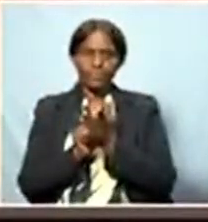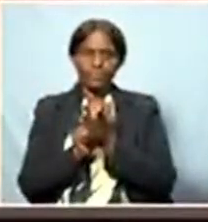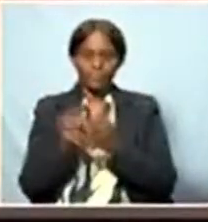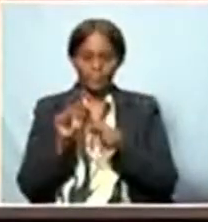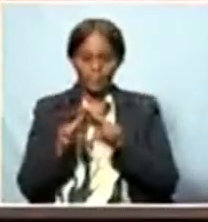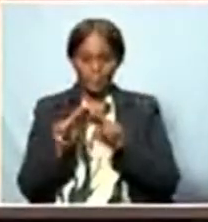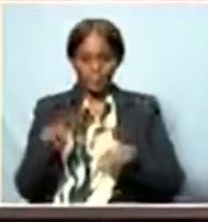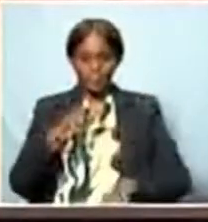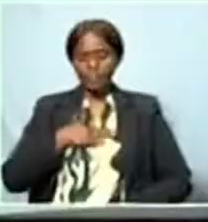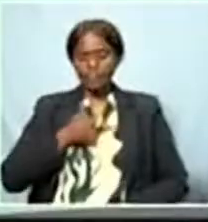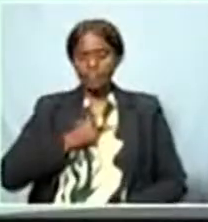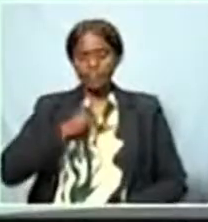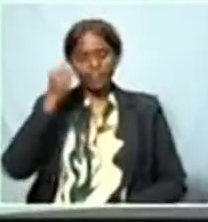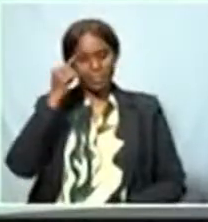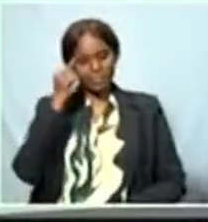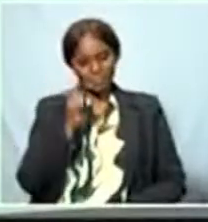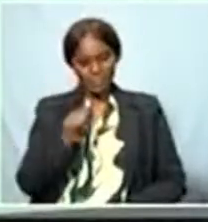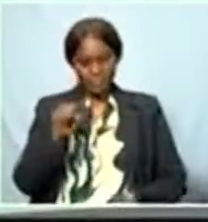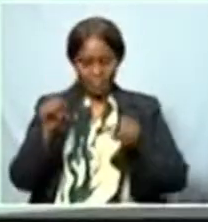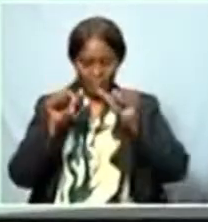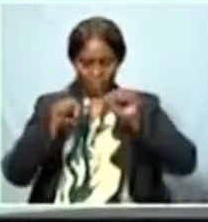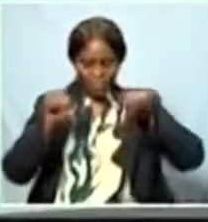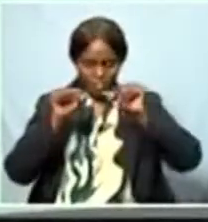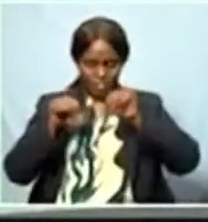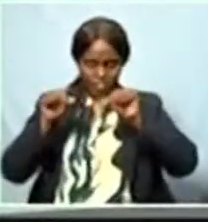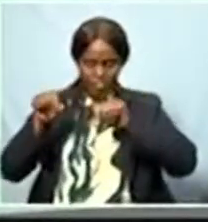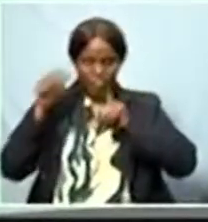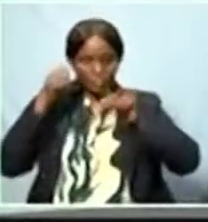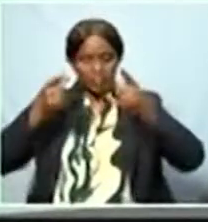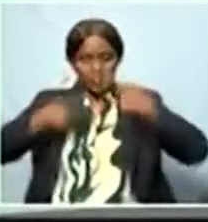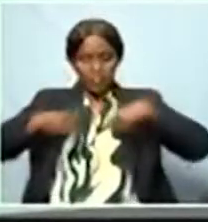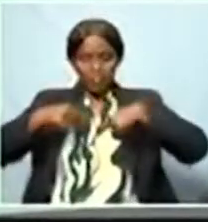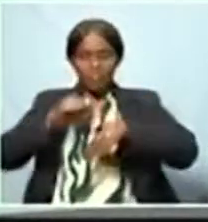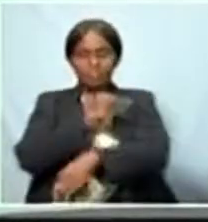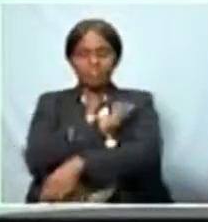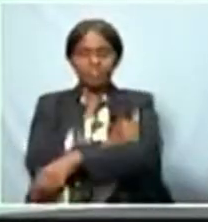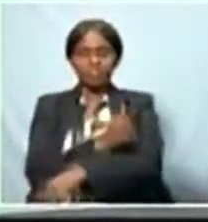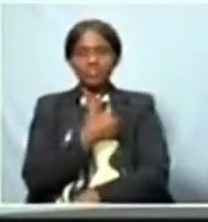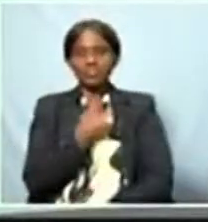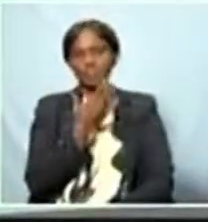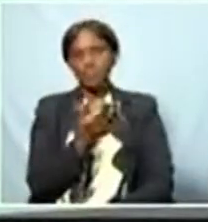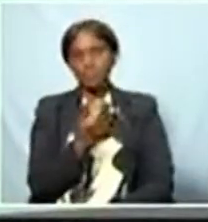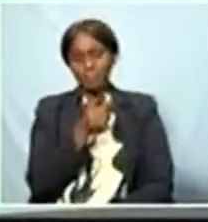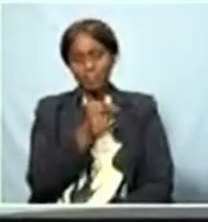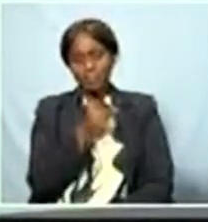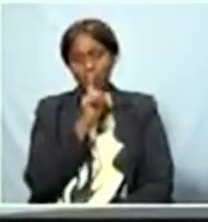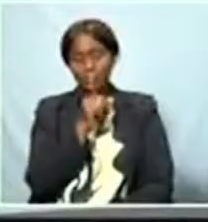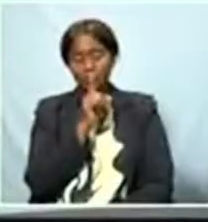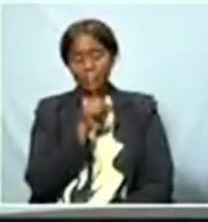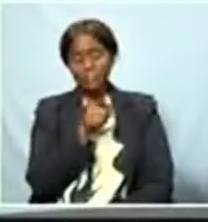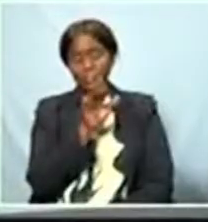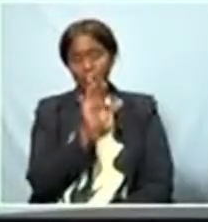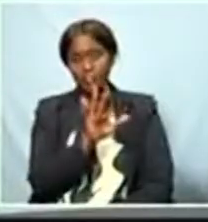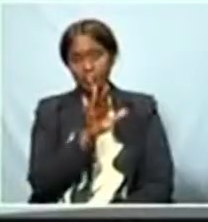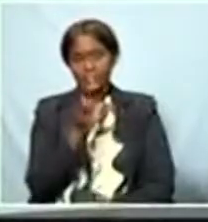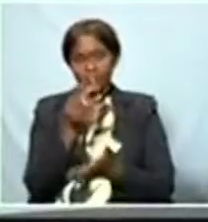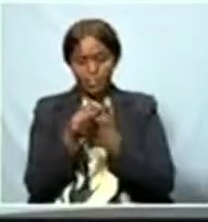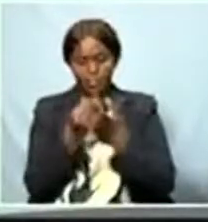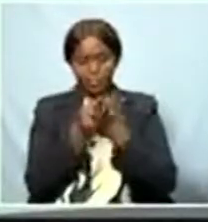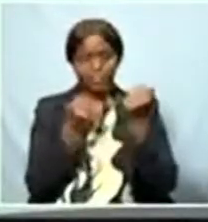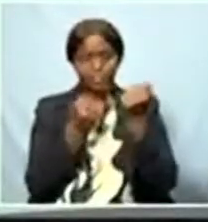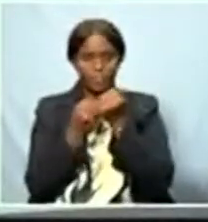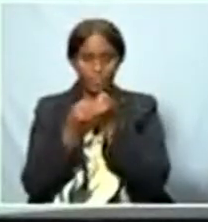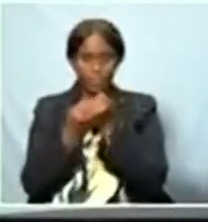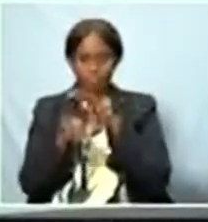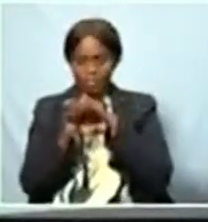Chair, I think the audits for the local authorities, initially they were being financed under the World